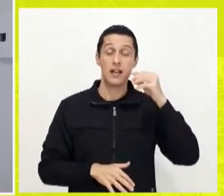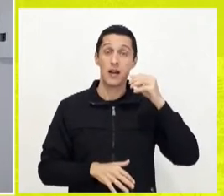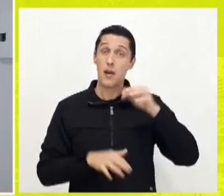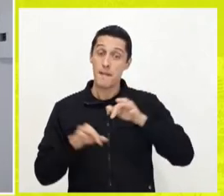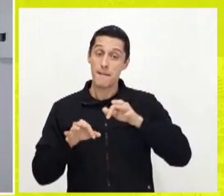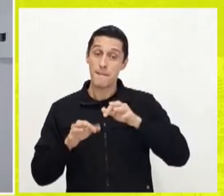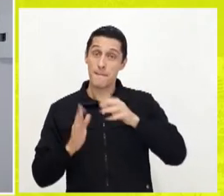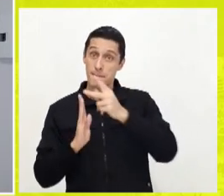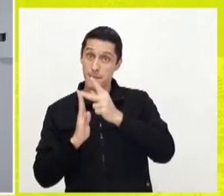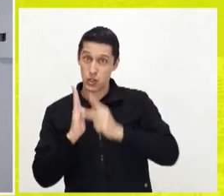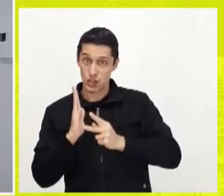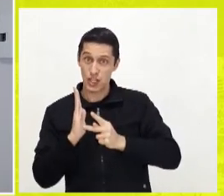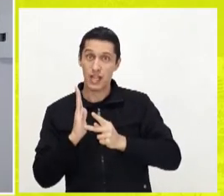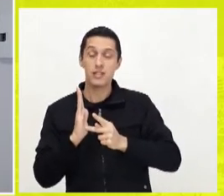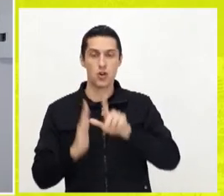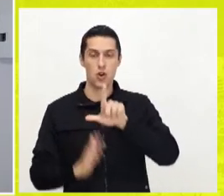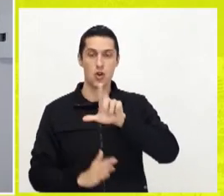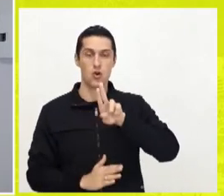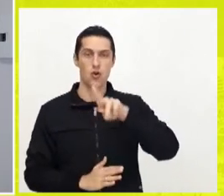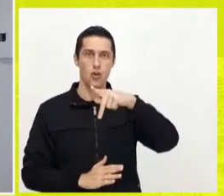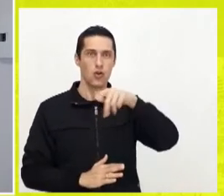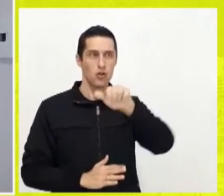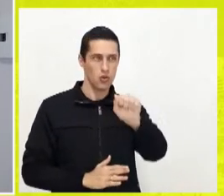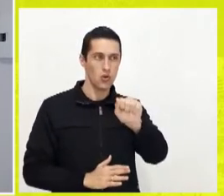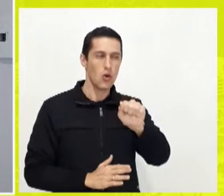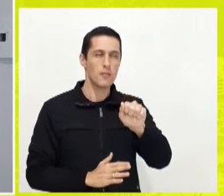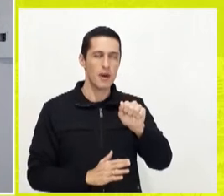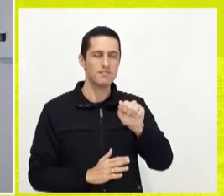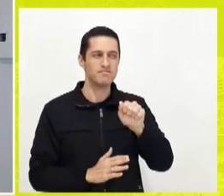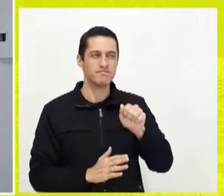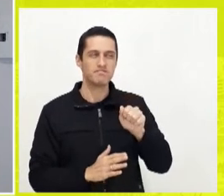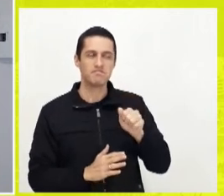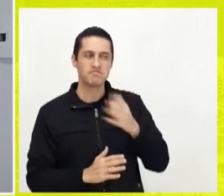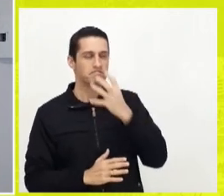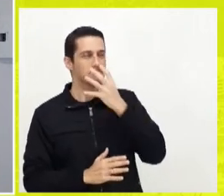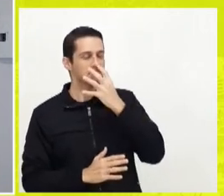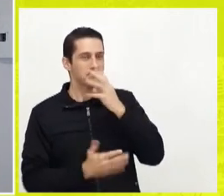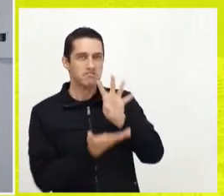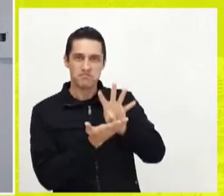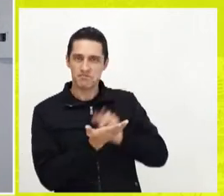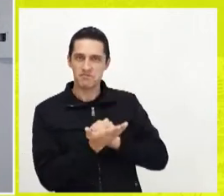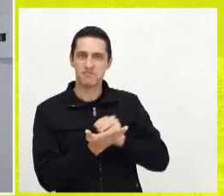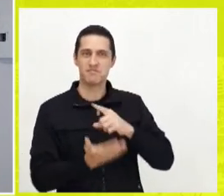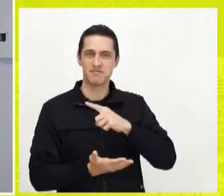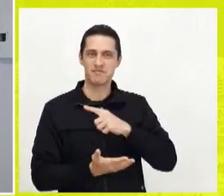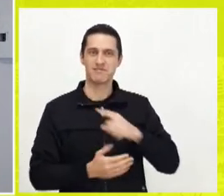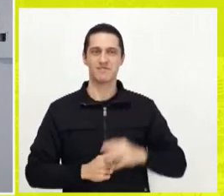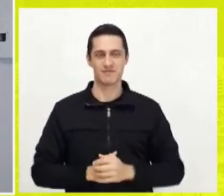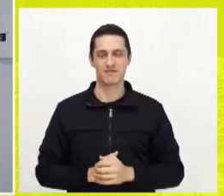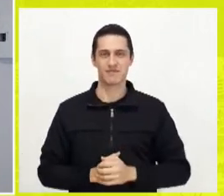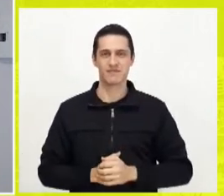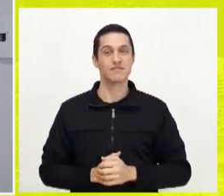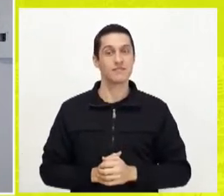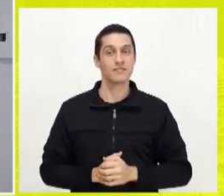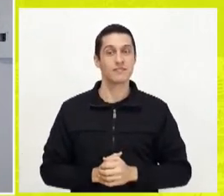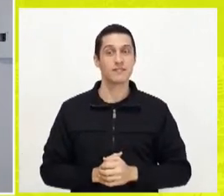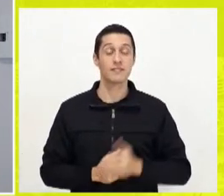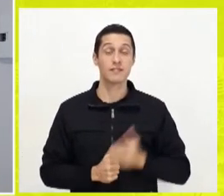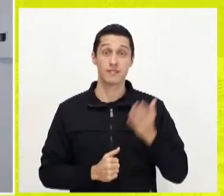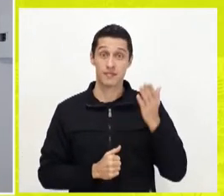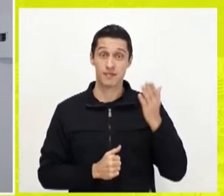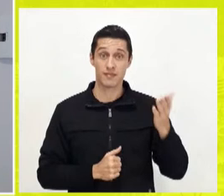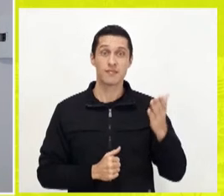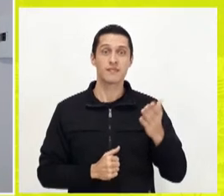the project that lupa inspires uh a lot she's going to share all of her experience with